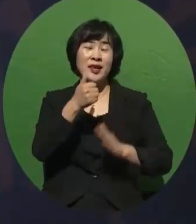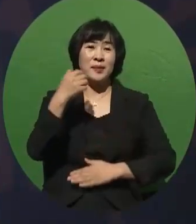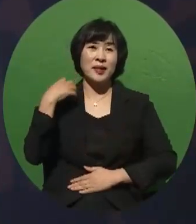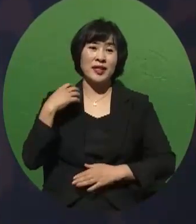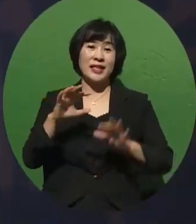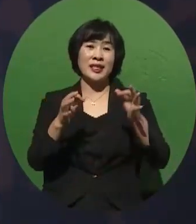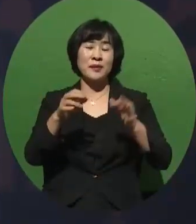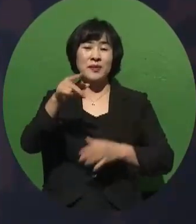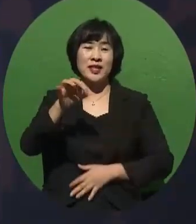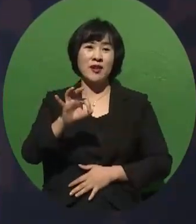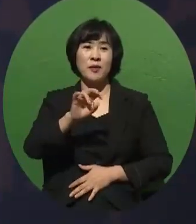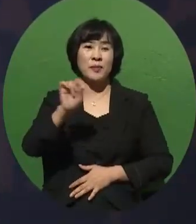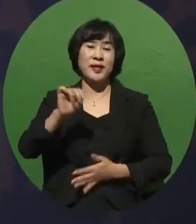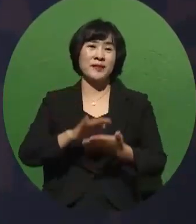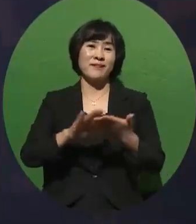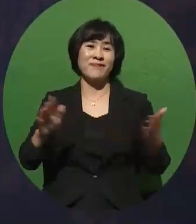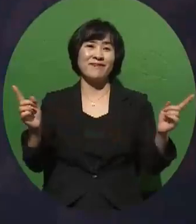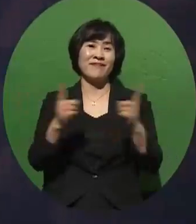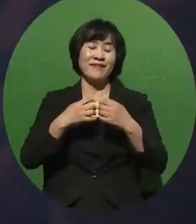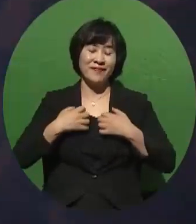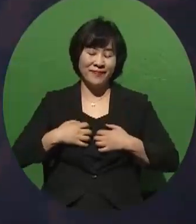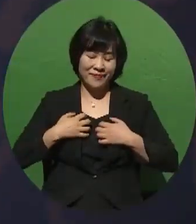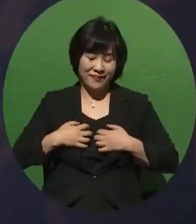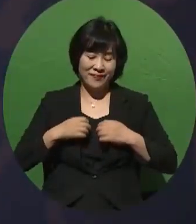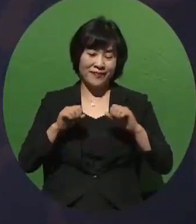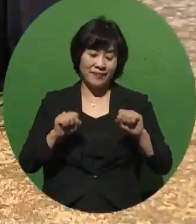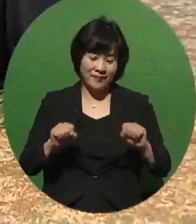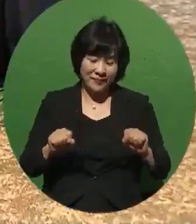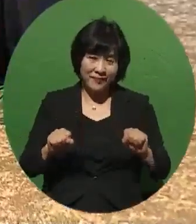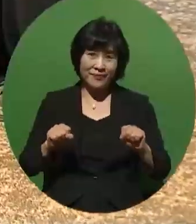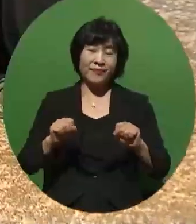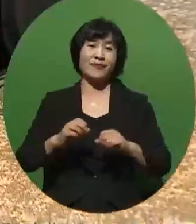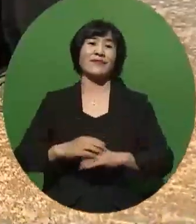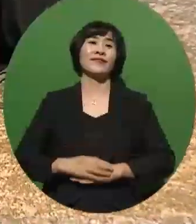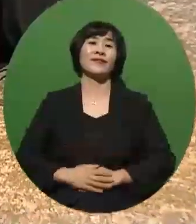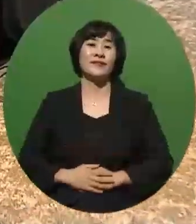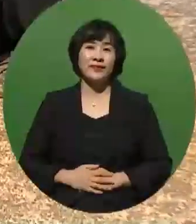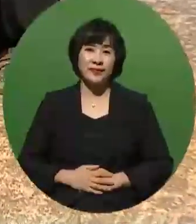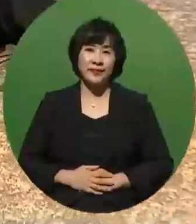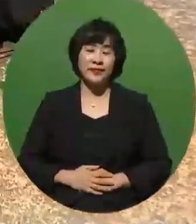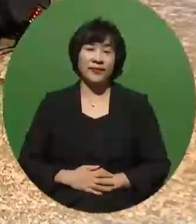I am Kim Kyung-mi, MC for the opening ceremony.